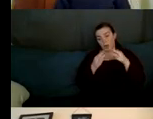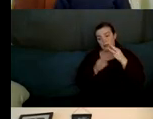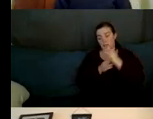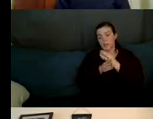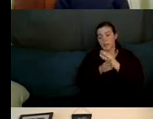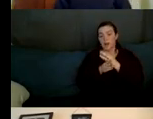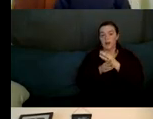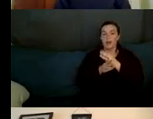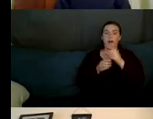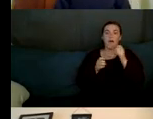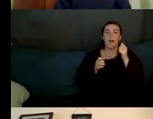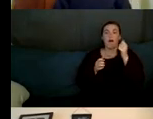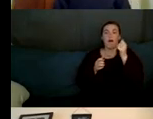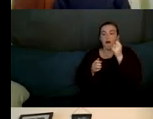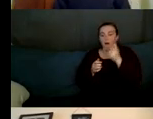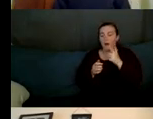was in the middle of the night.